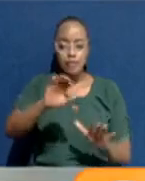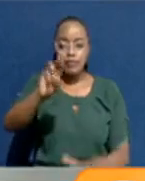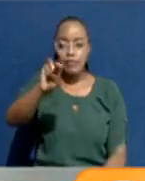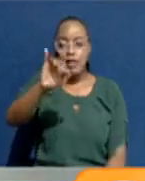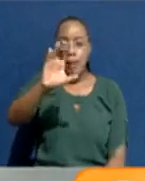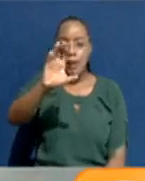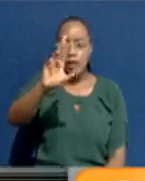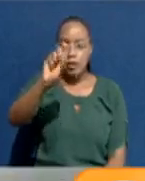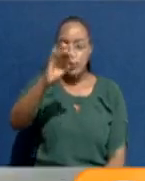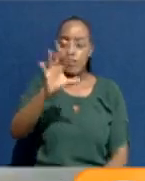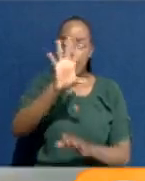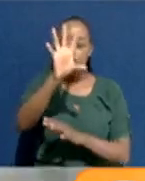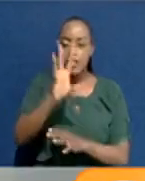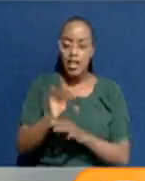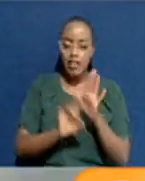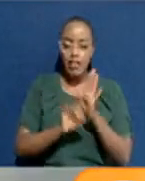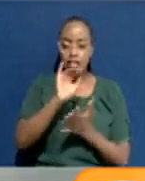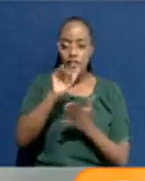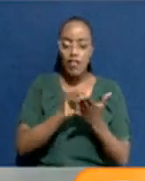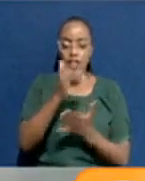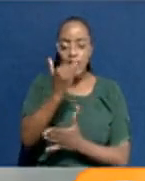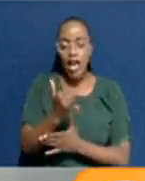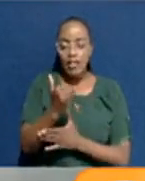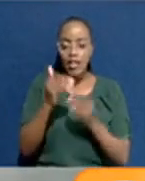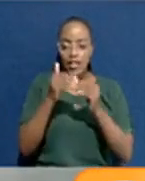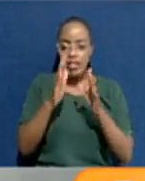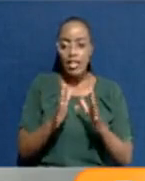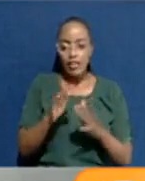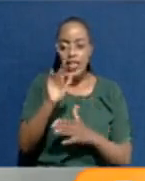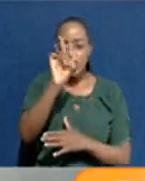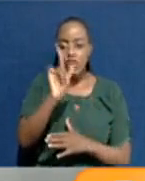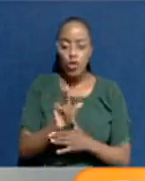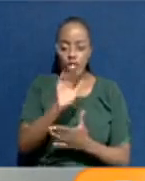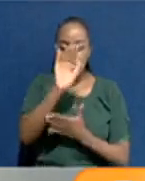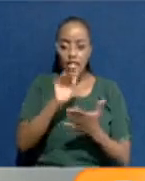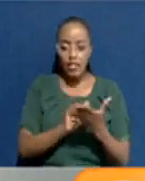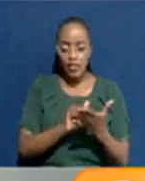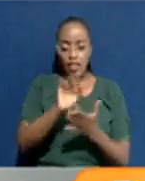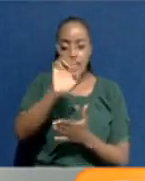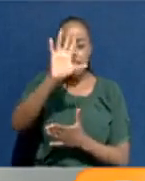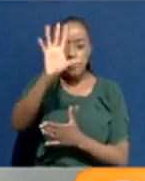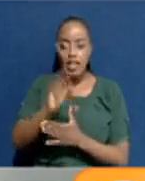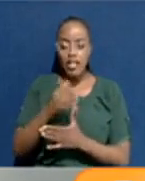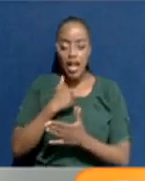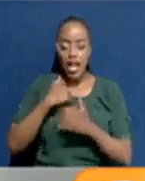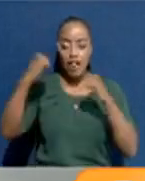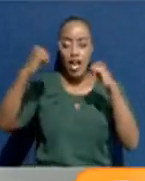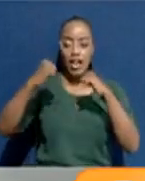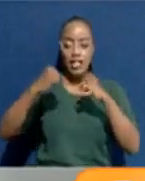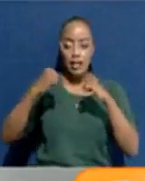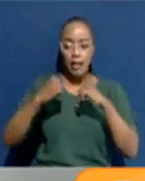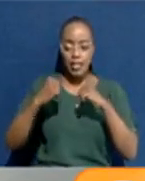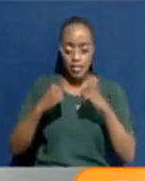The Microsoft Africa Development Center and the Young African Leaders Initiative Regional Leadership Center East Africa have signed a memorandum